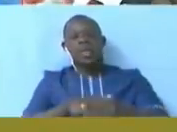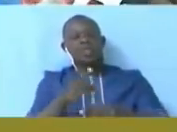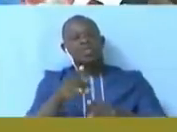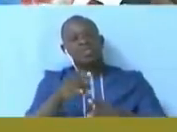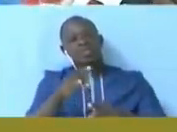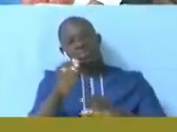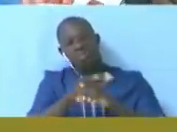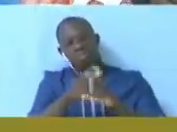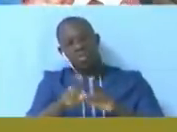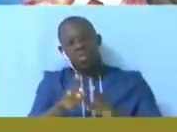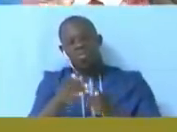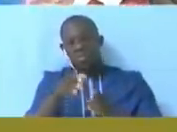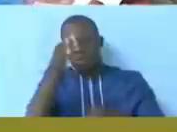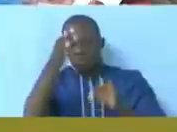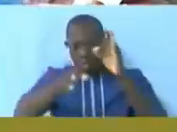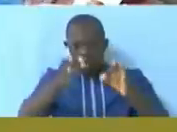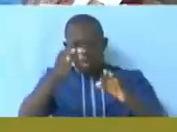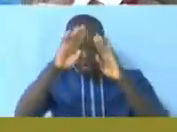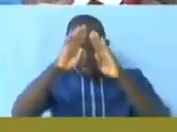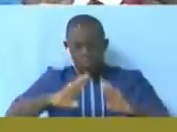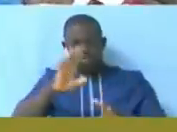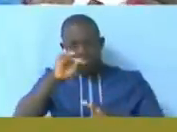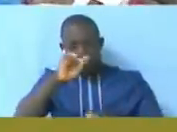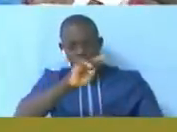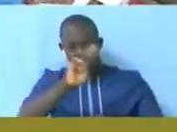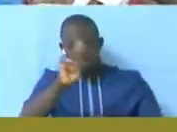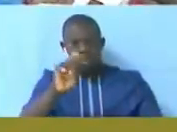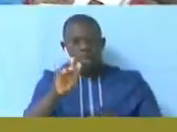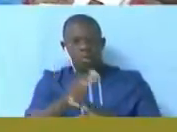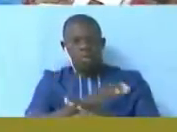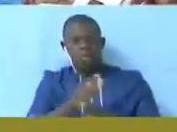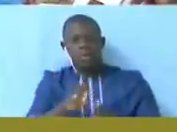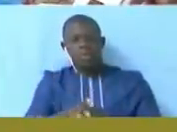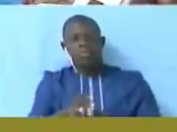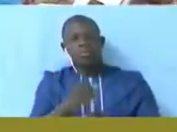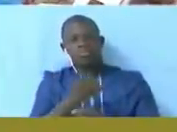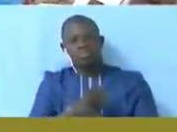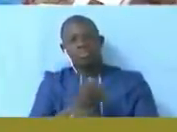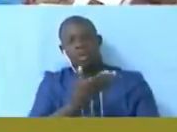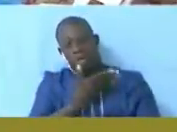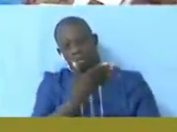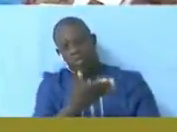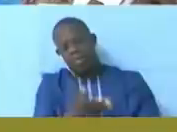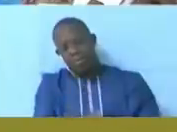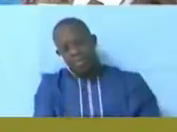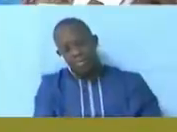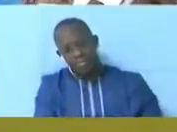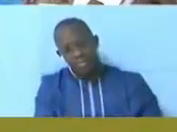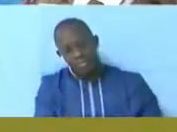ya tafanga imesamba follow kiti bundato. Ibe mutokon. Yes.